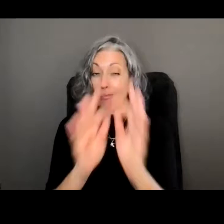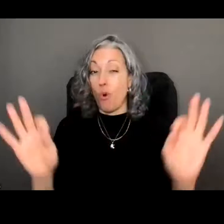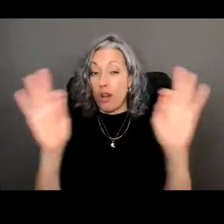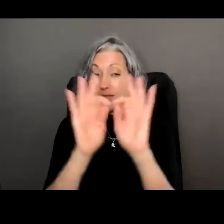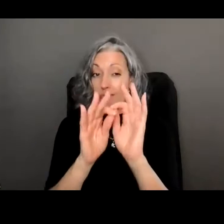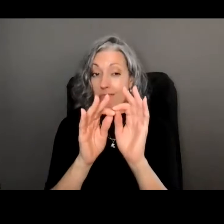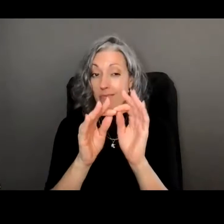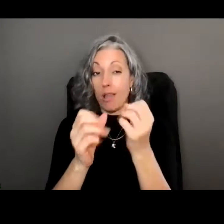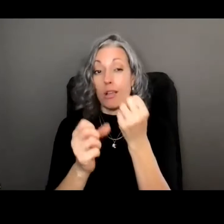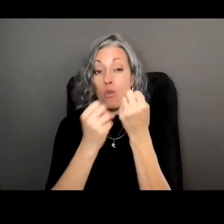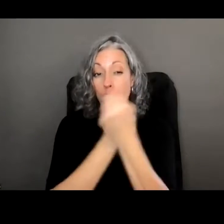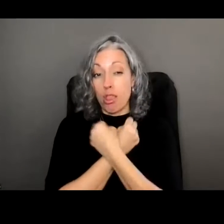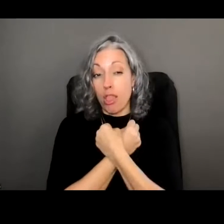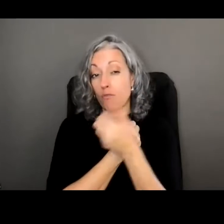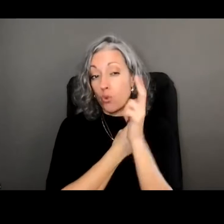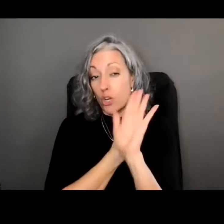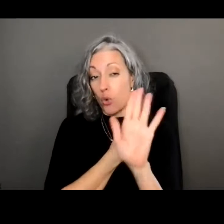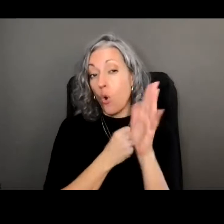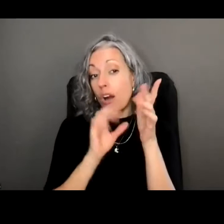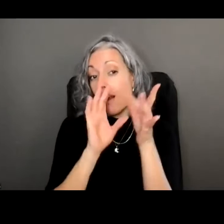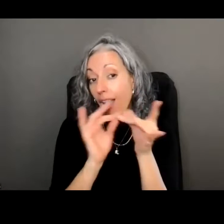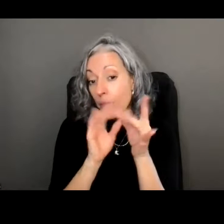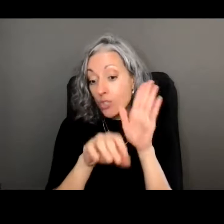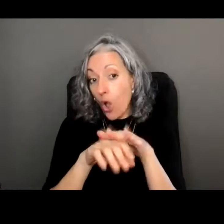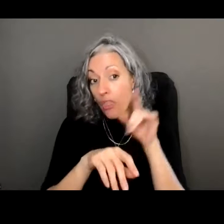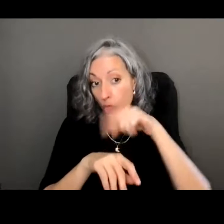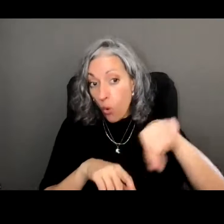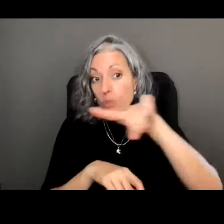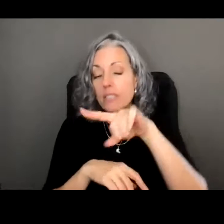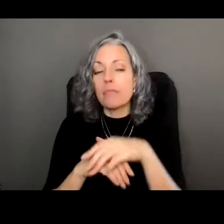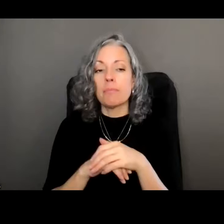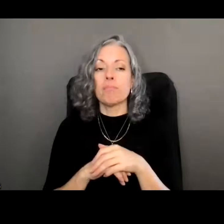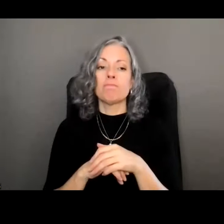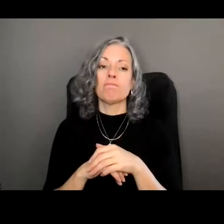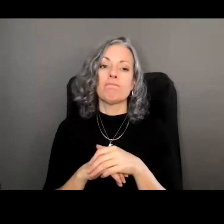to hear your comments on these.